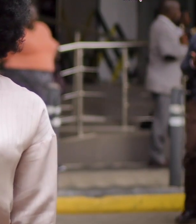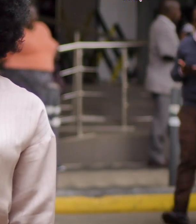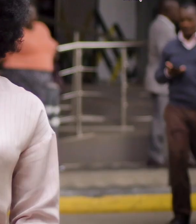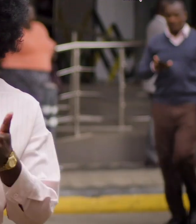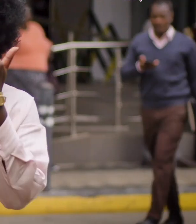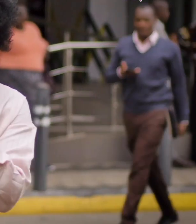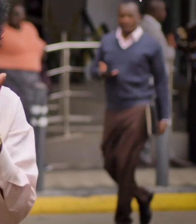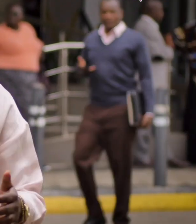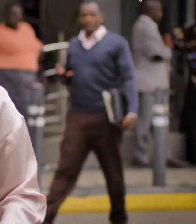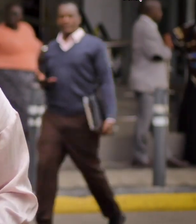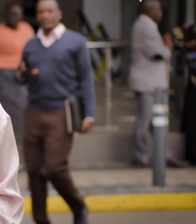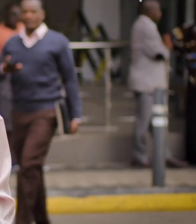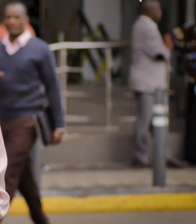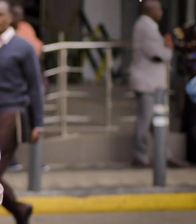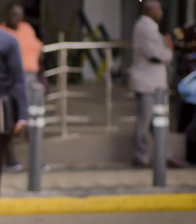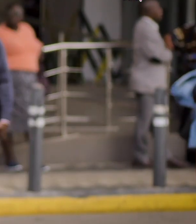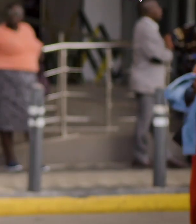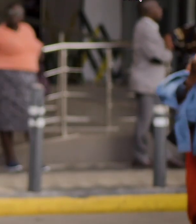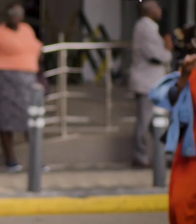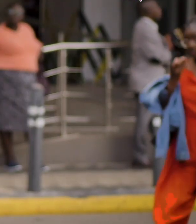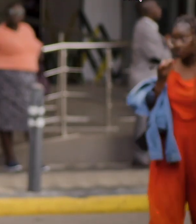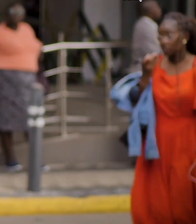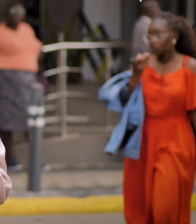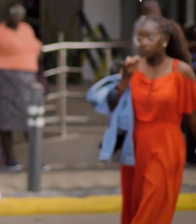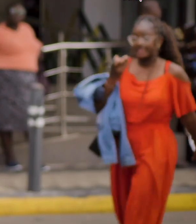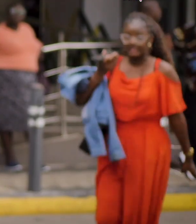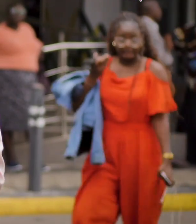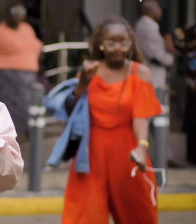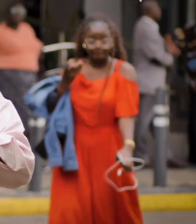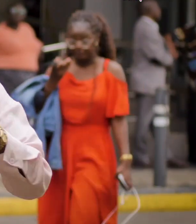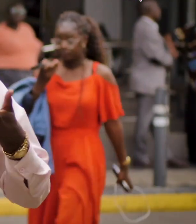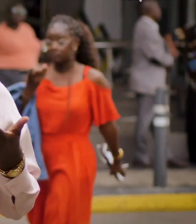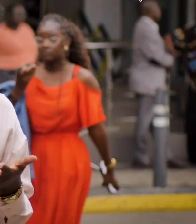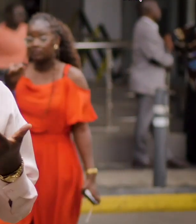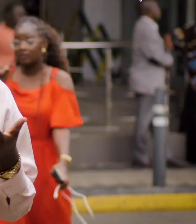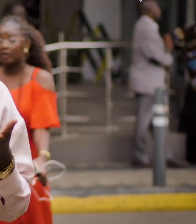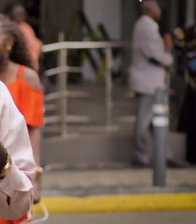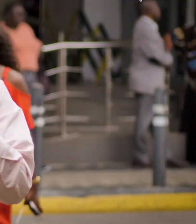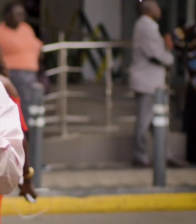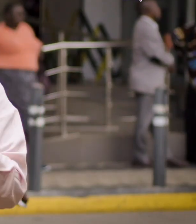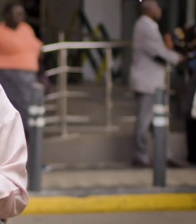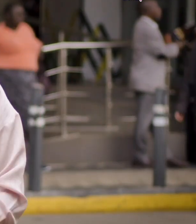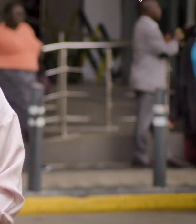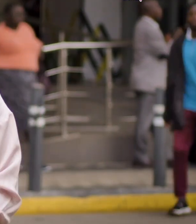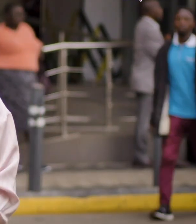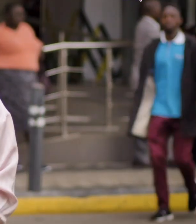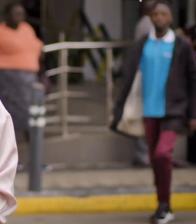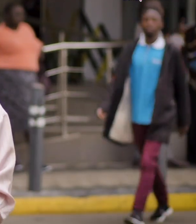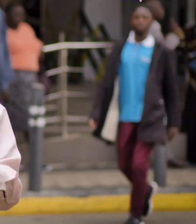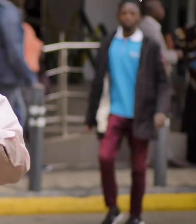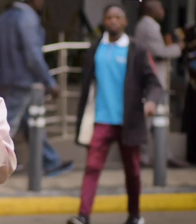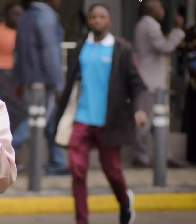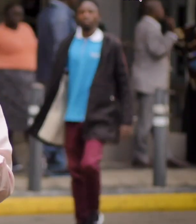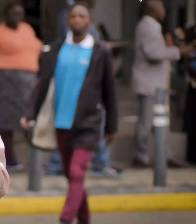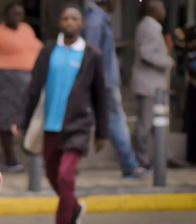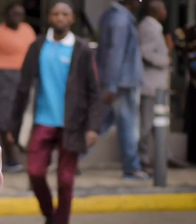Njoki, and I am your host for The Voice. This is my sign name. The Voice Show is always aired every